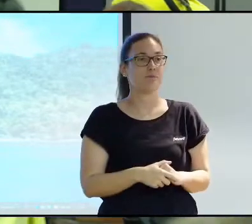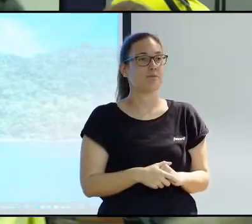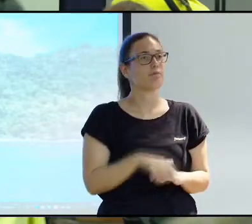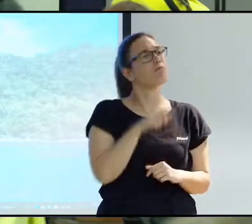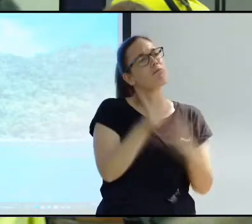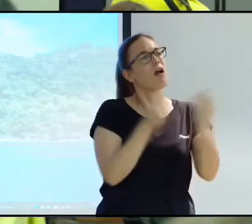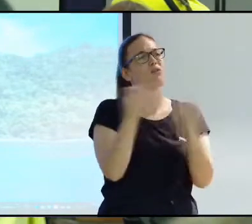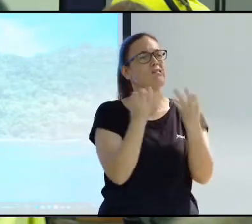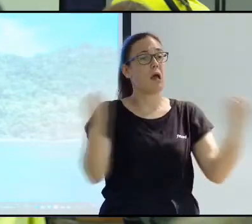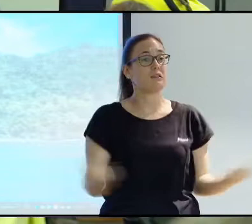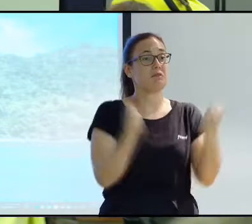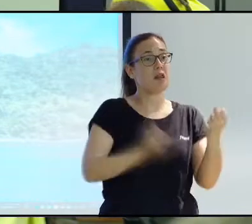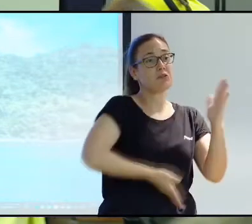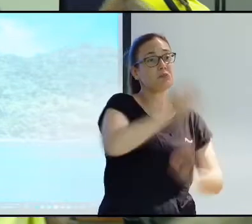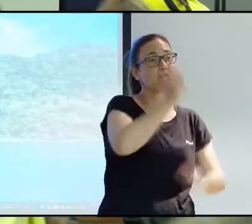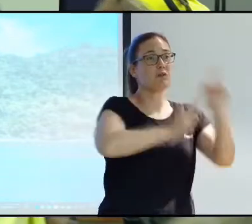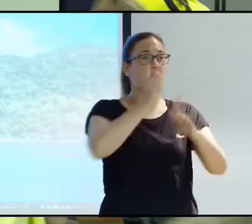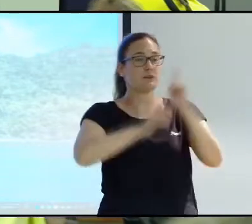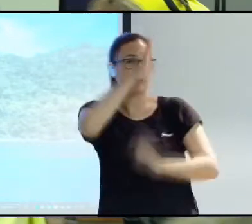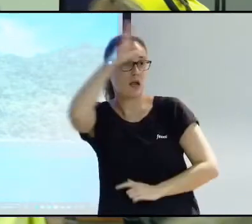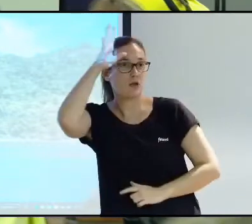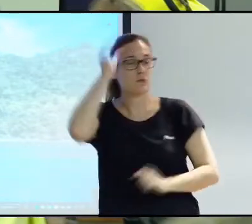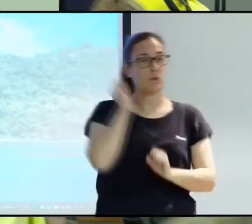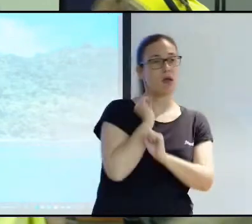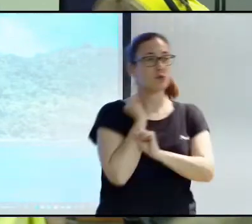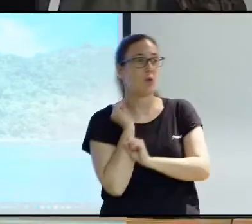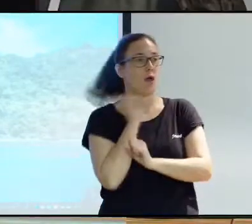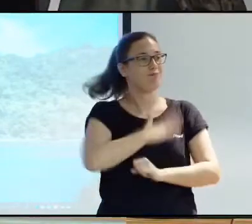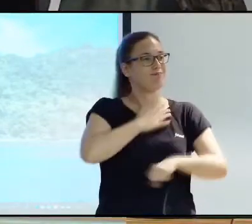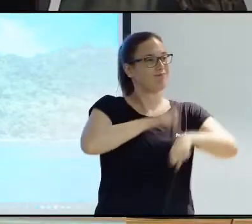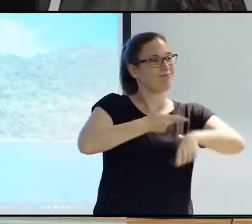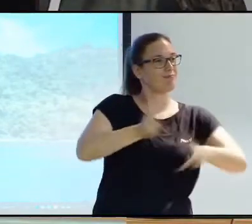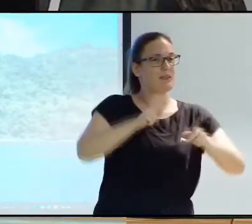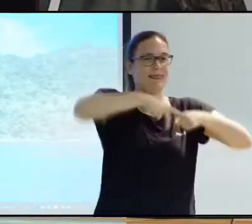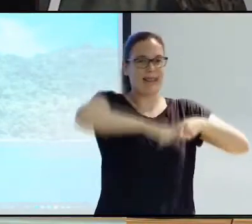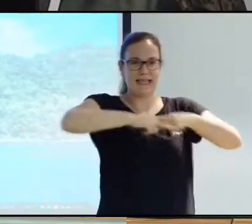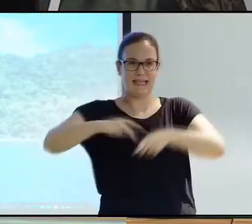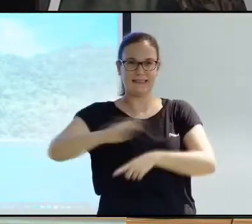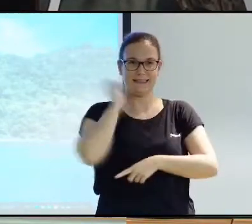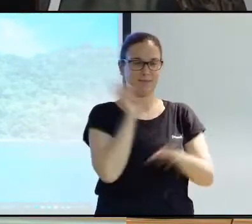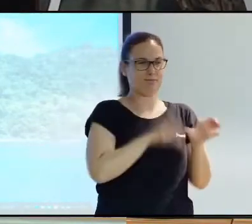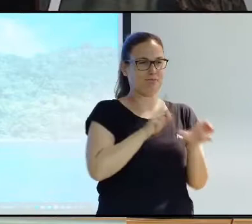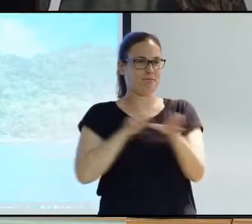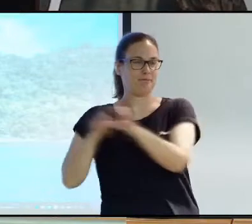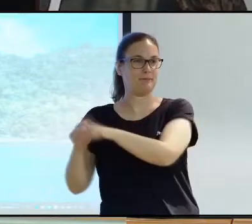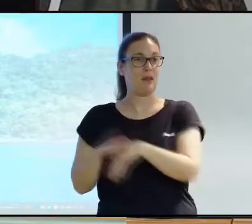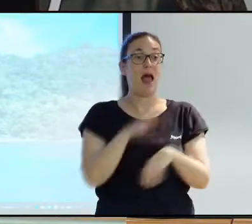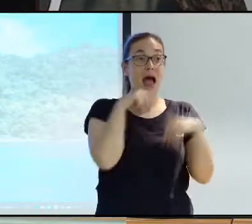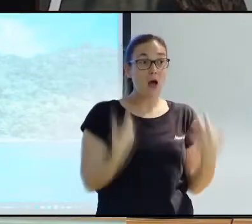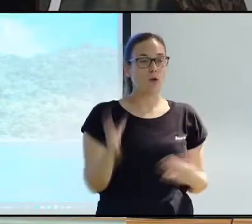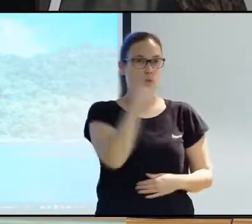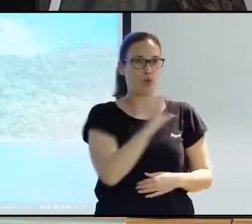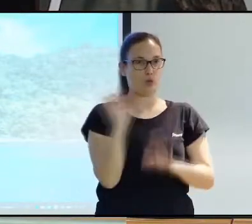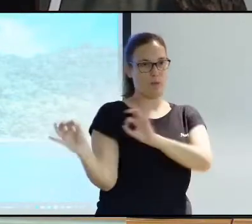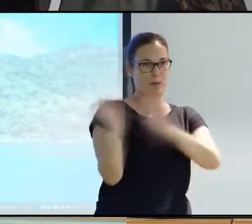now I do different activities. Summer courses in the Easter and workshops. And in Alter, there's a case